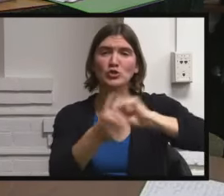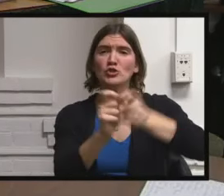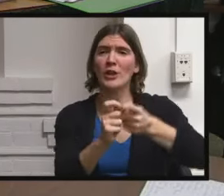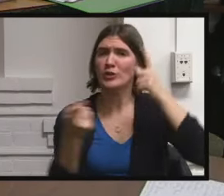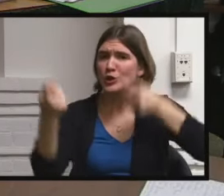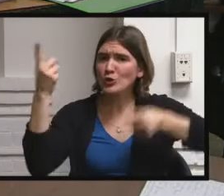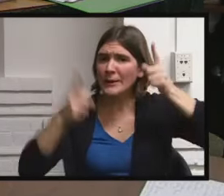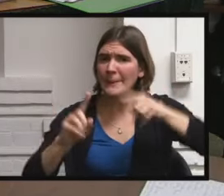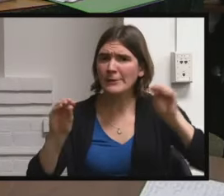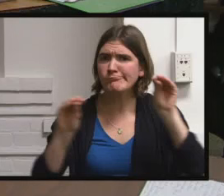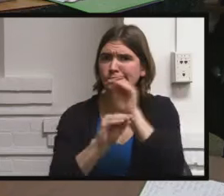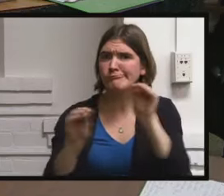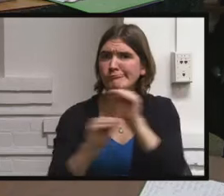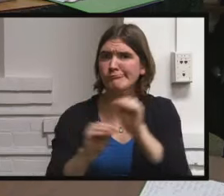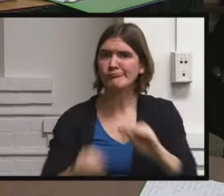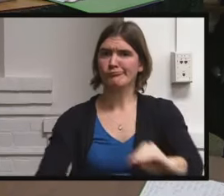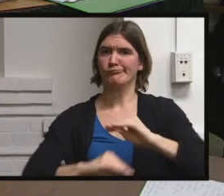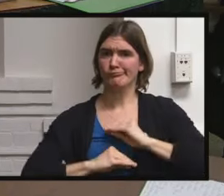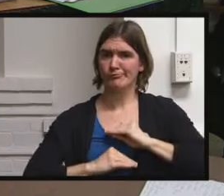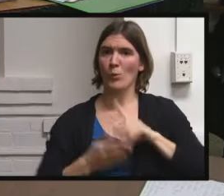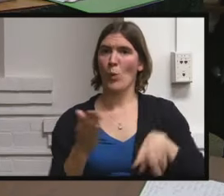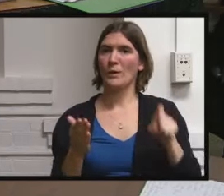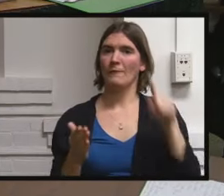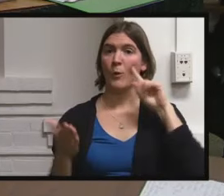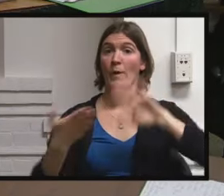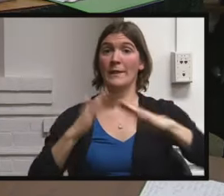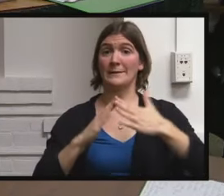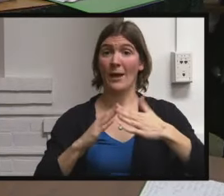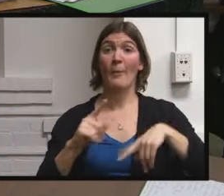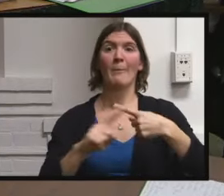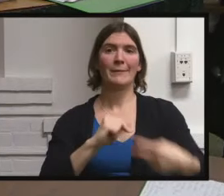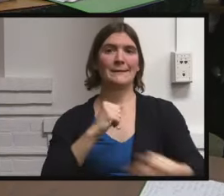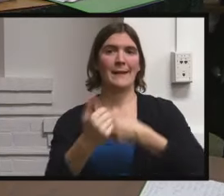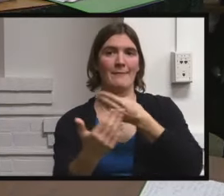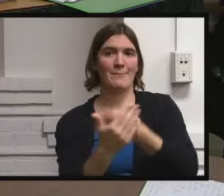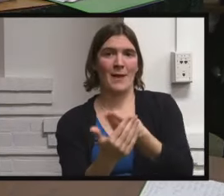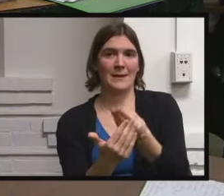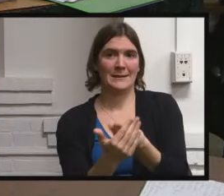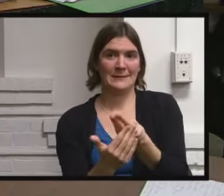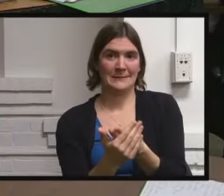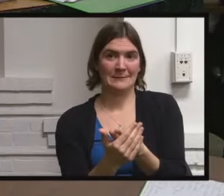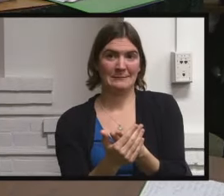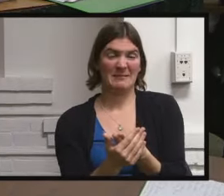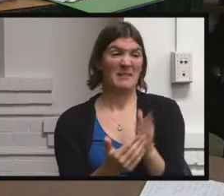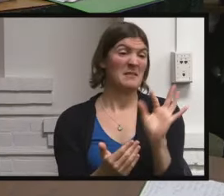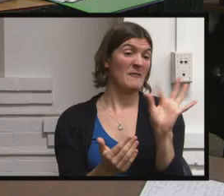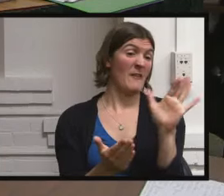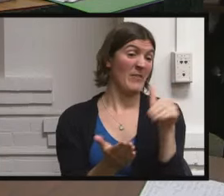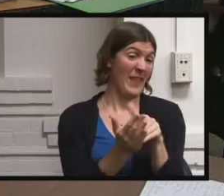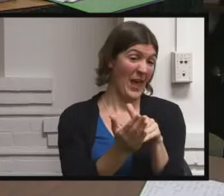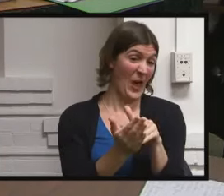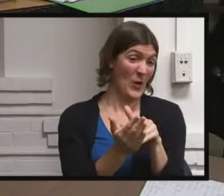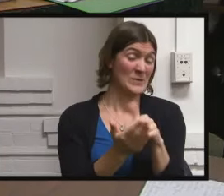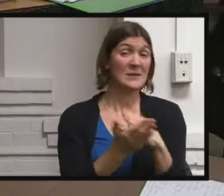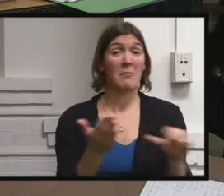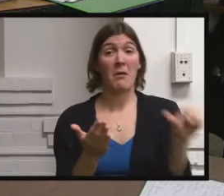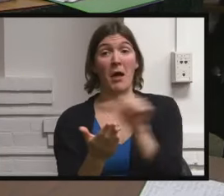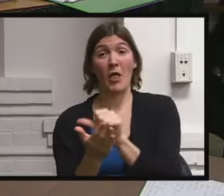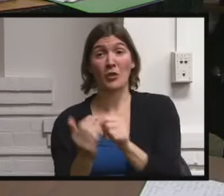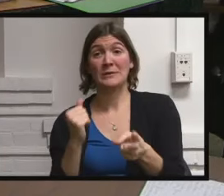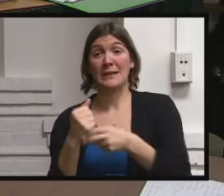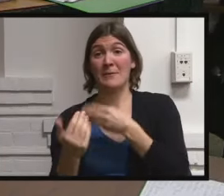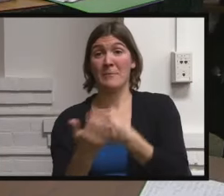order to have the town achieve the savings that we believe are available, some of which we've just talked about and some of which would be related to this